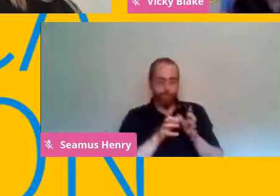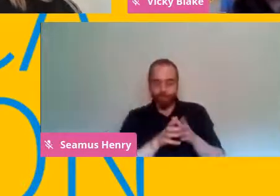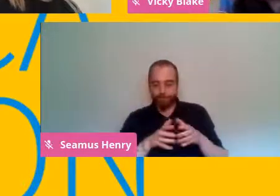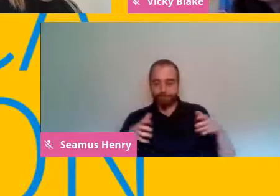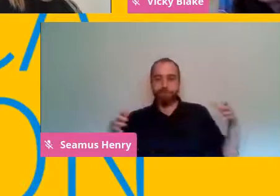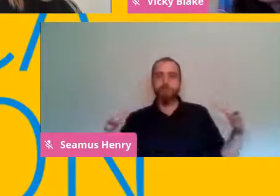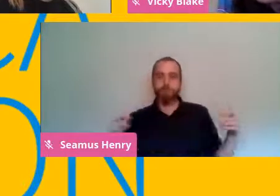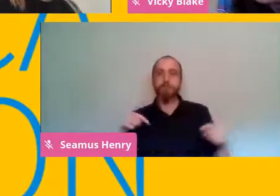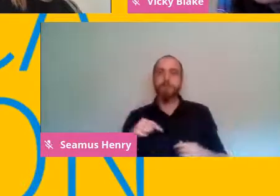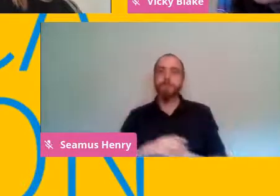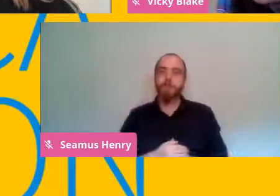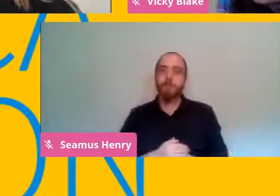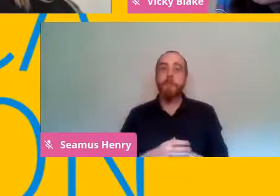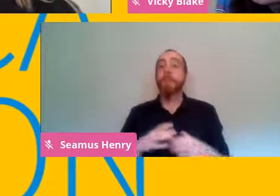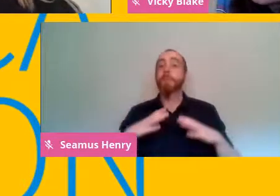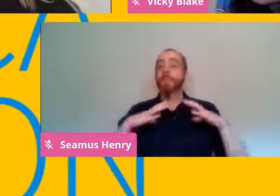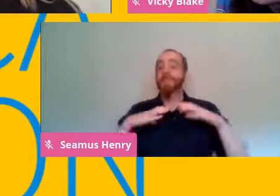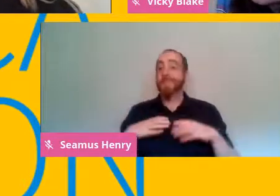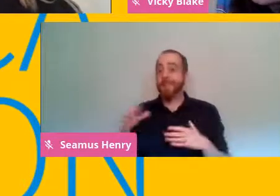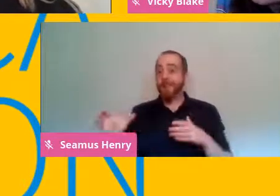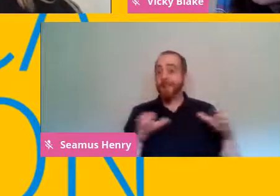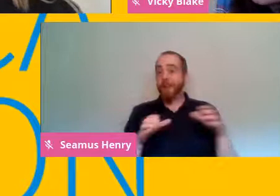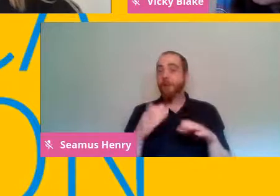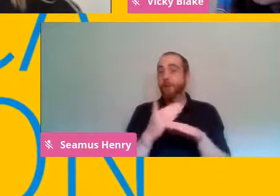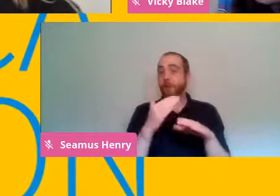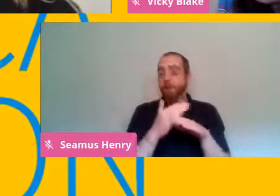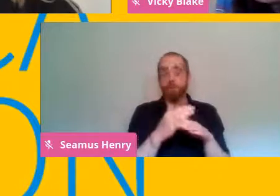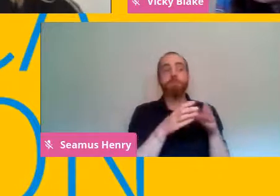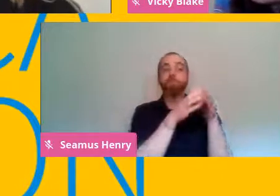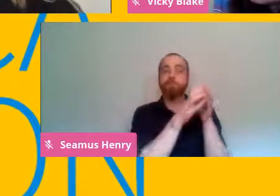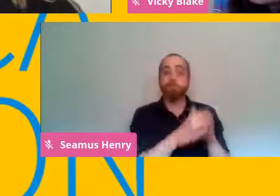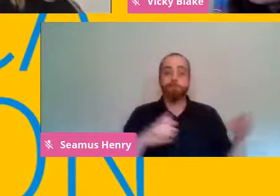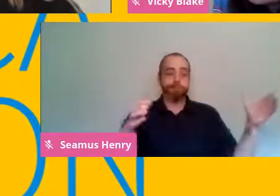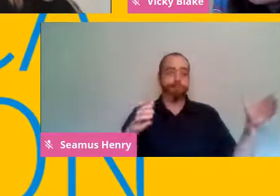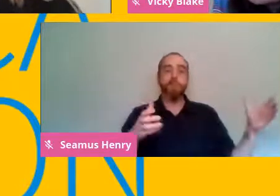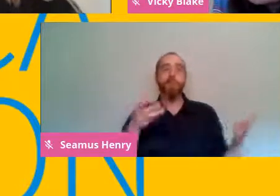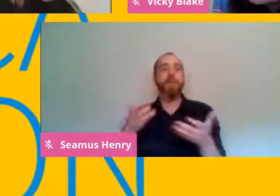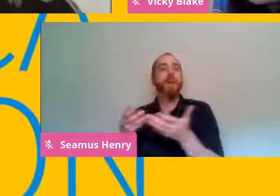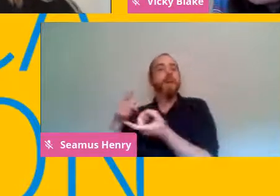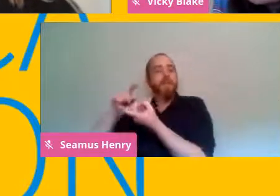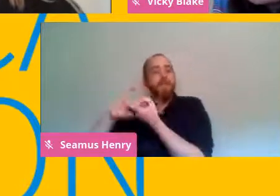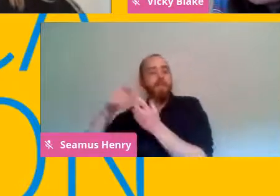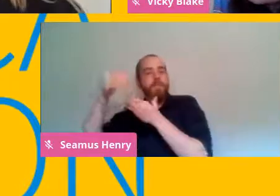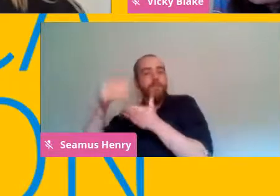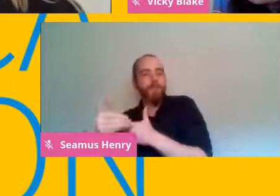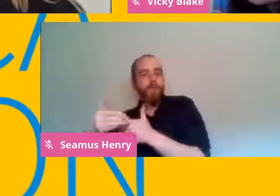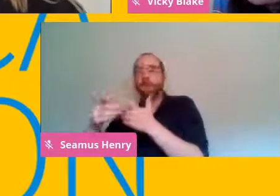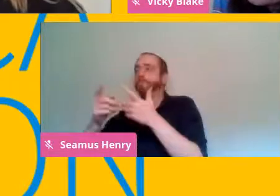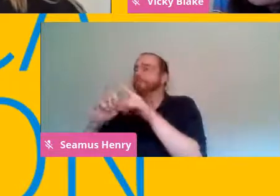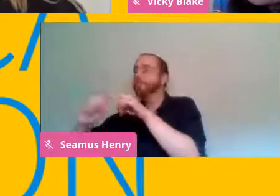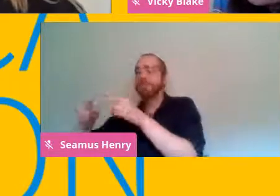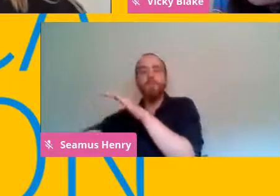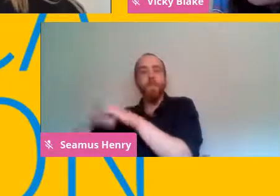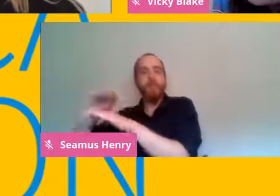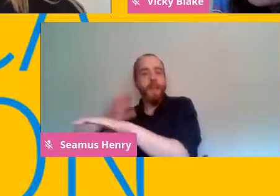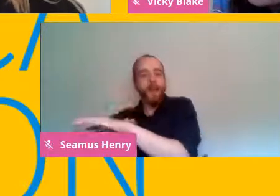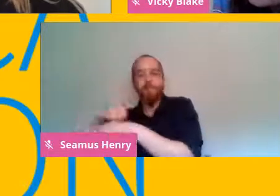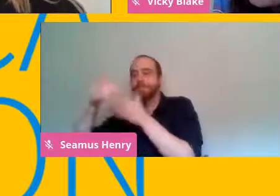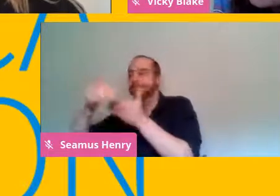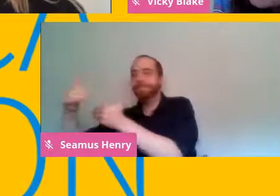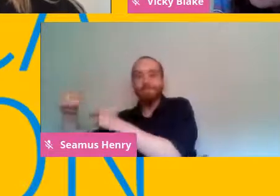the sector, casualized workers make up the majority of workers at education institutions. So we started our petition in